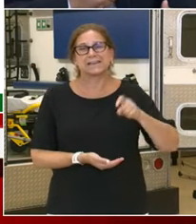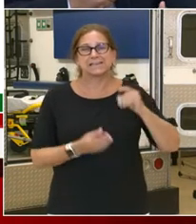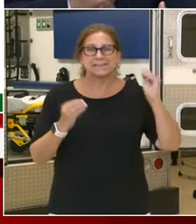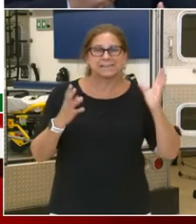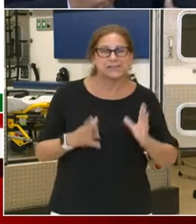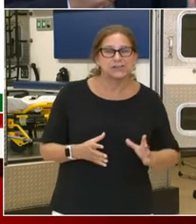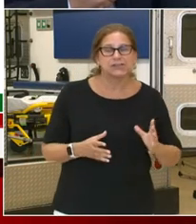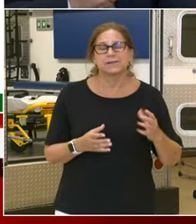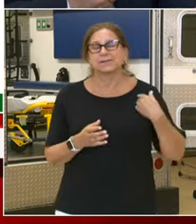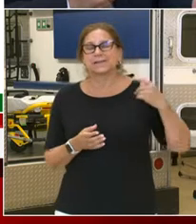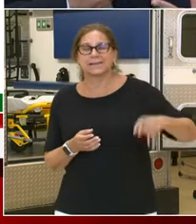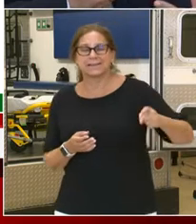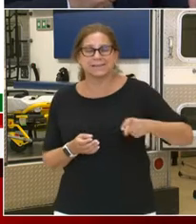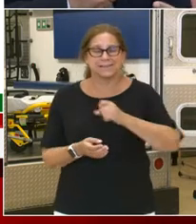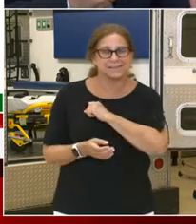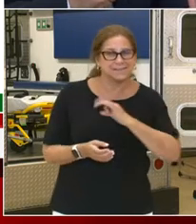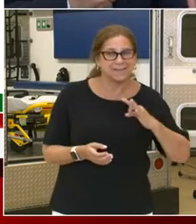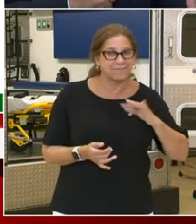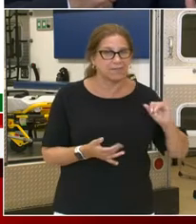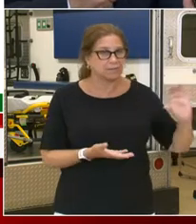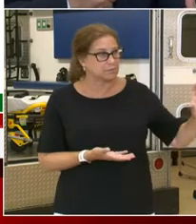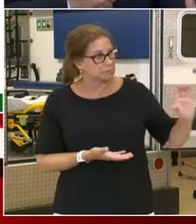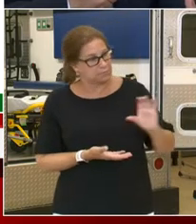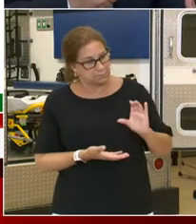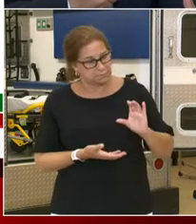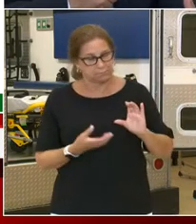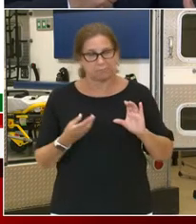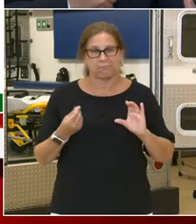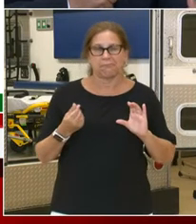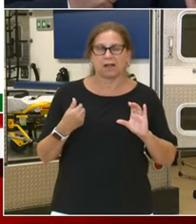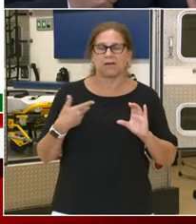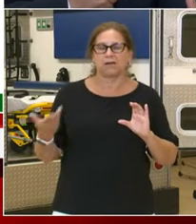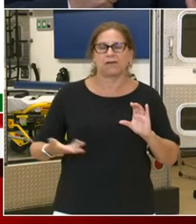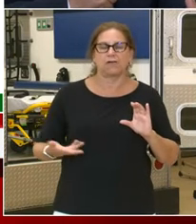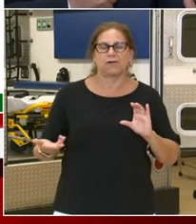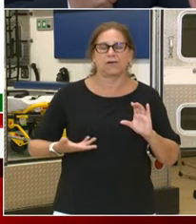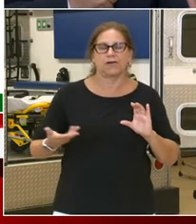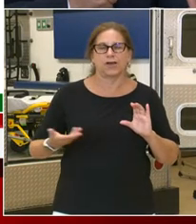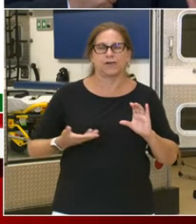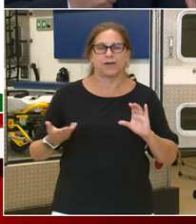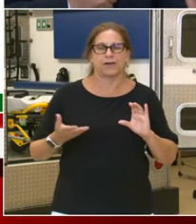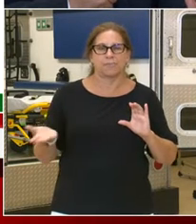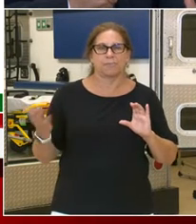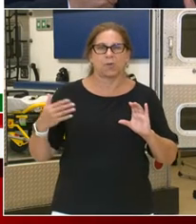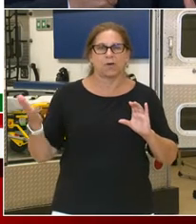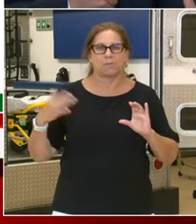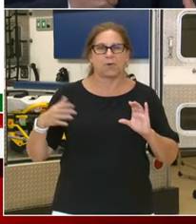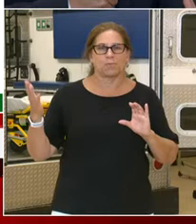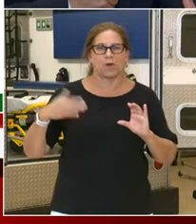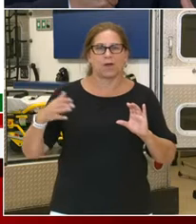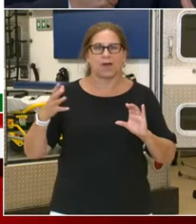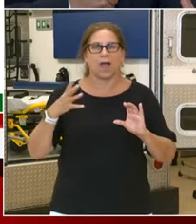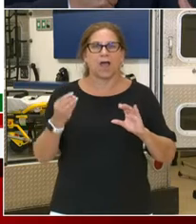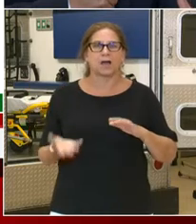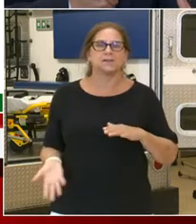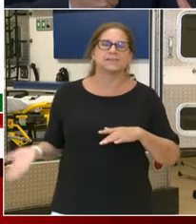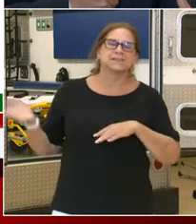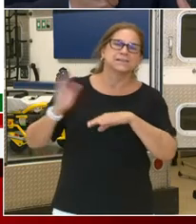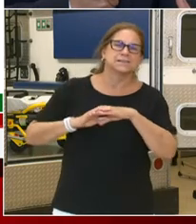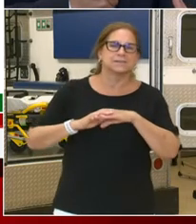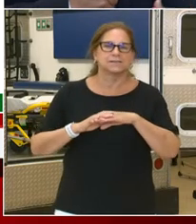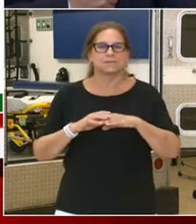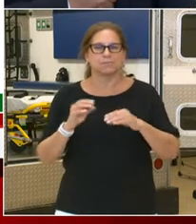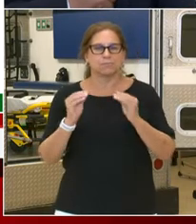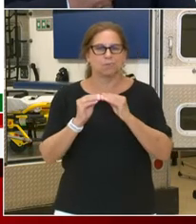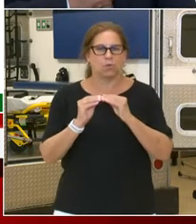us not only to sustain that, but add additional staff where we see the need to support students who have unique services